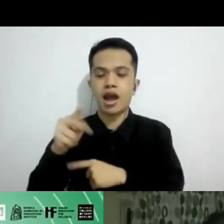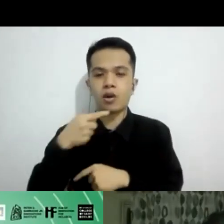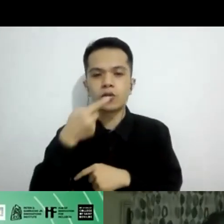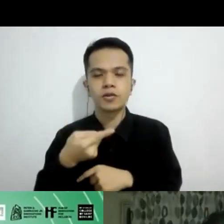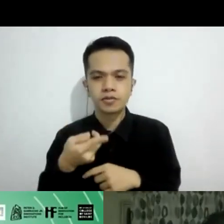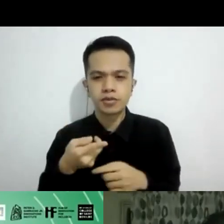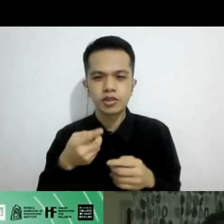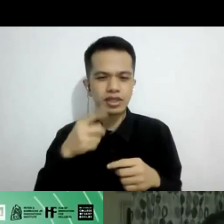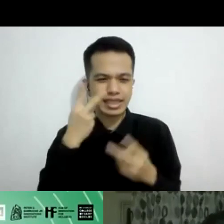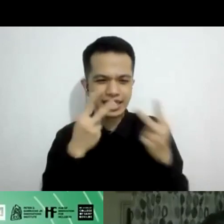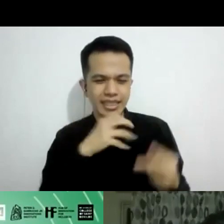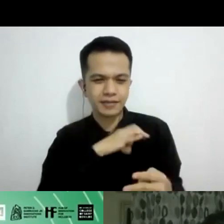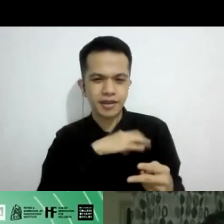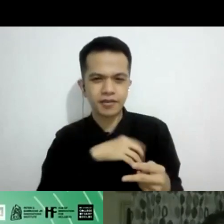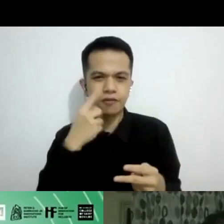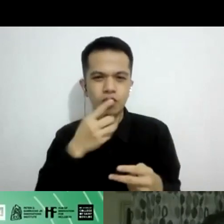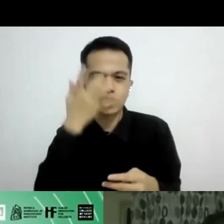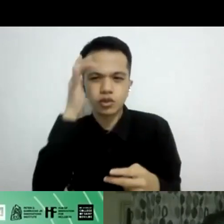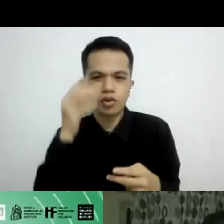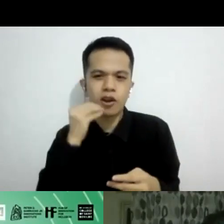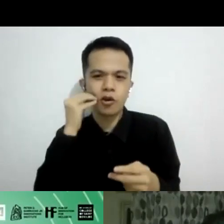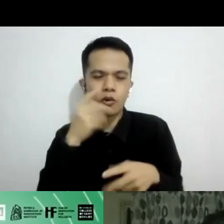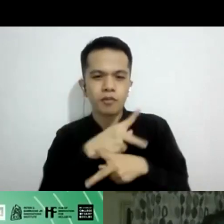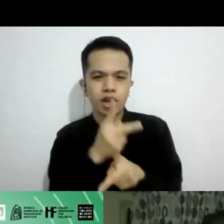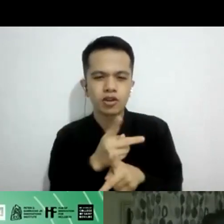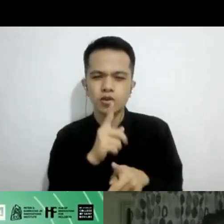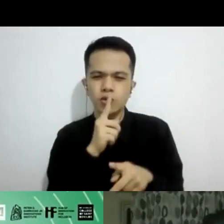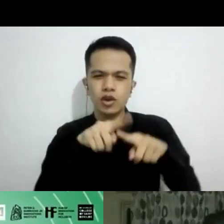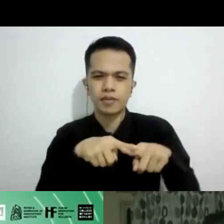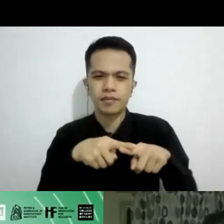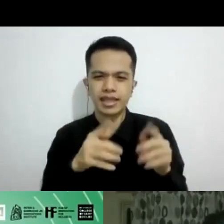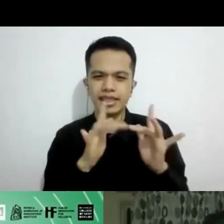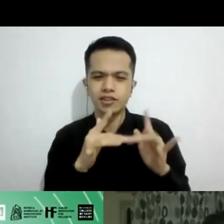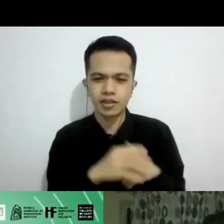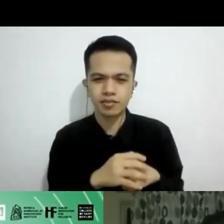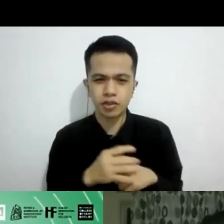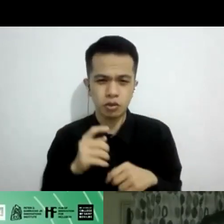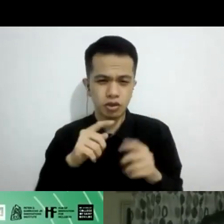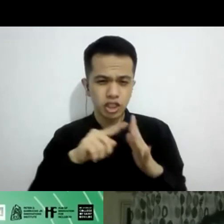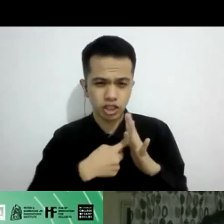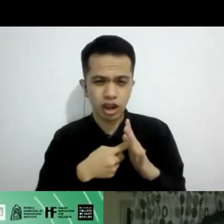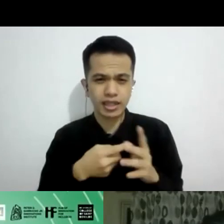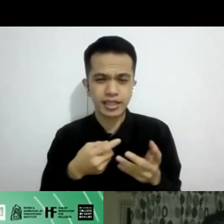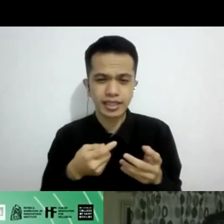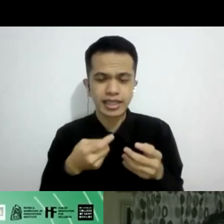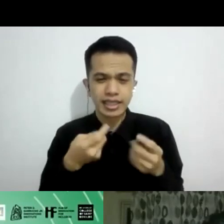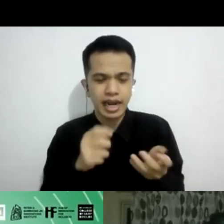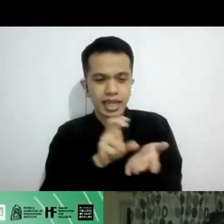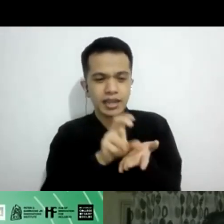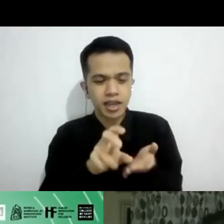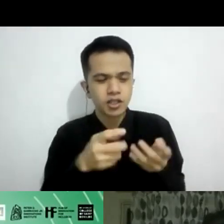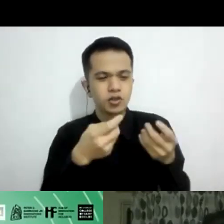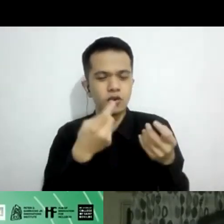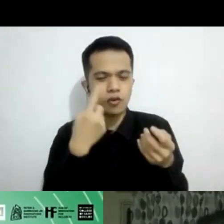the benefits of smart home products, although rely heavily on the internet, should we start investing in creating